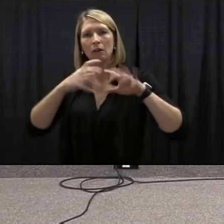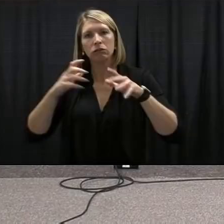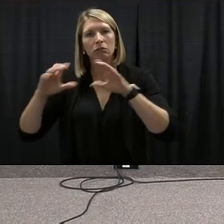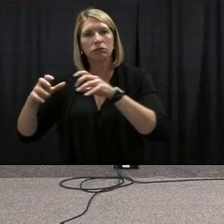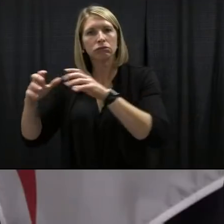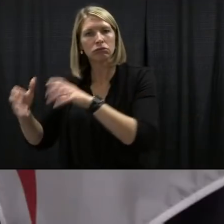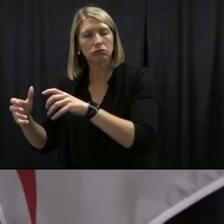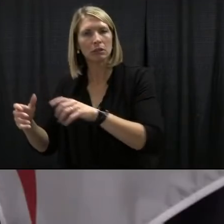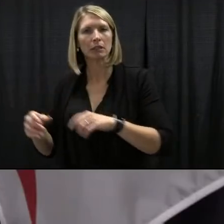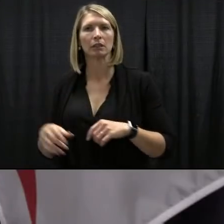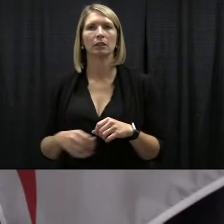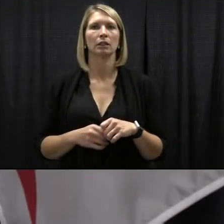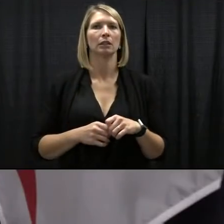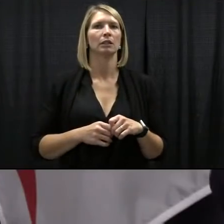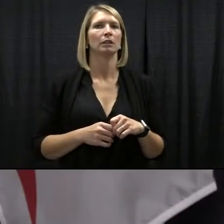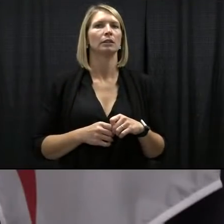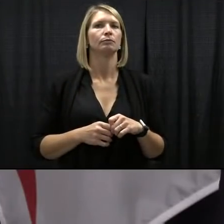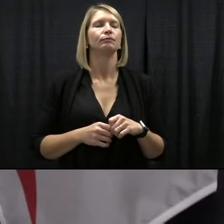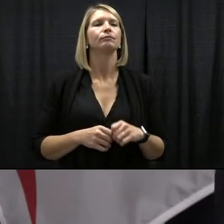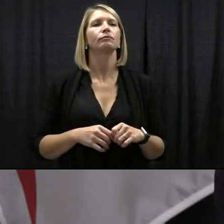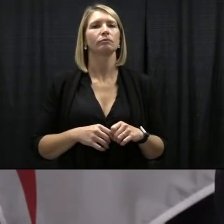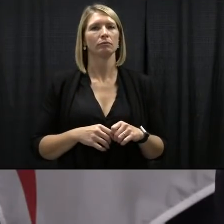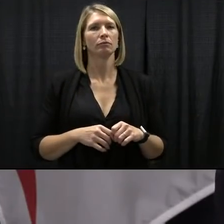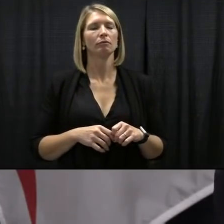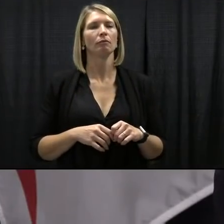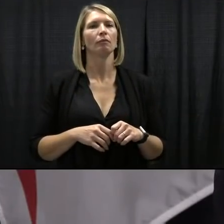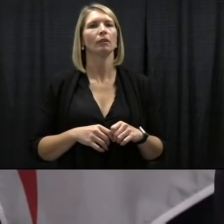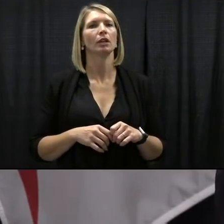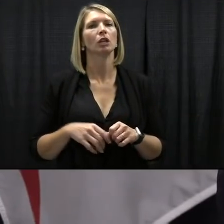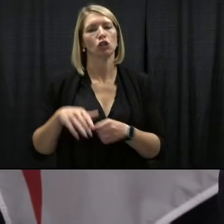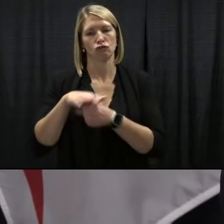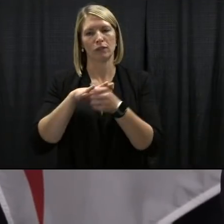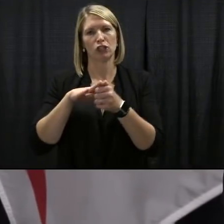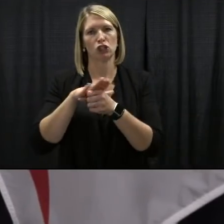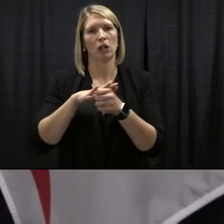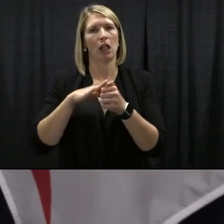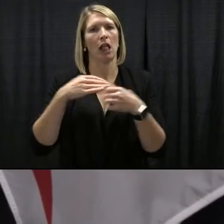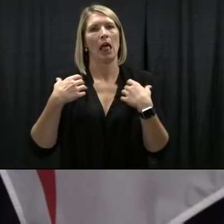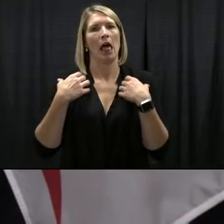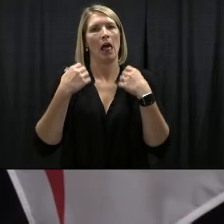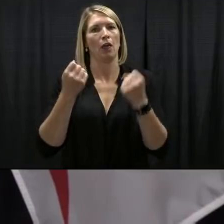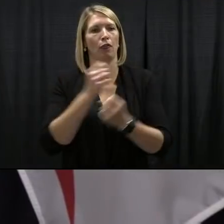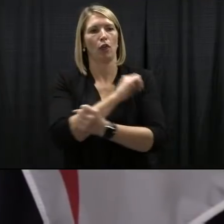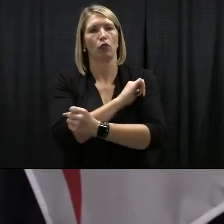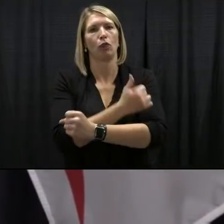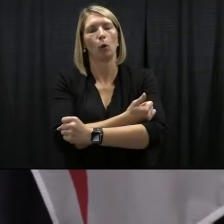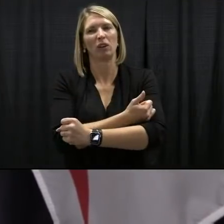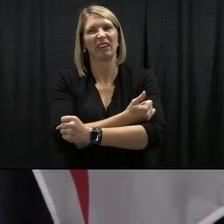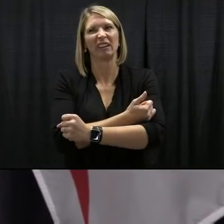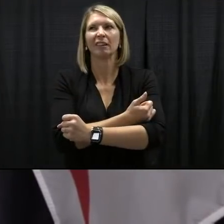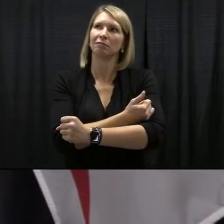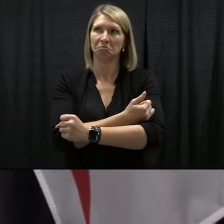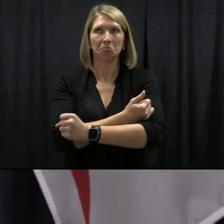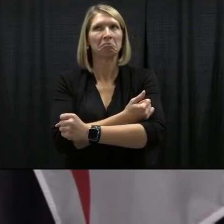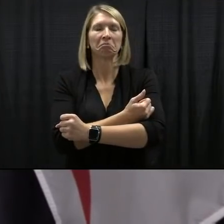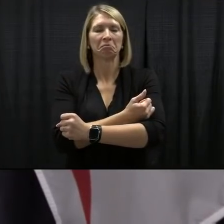Health Authority, that is a relatively straightforward issue. Our challenge is out in the